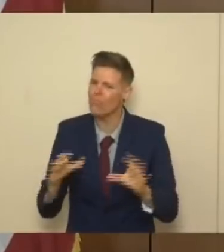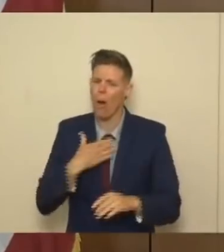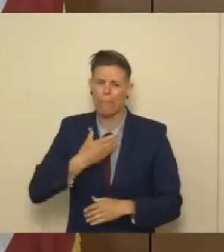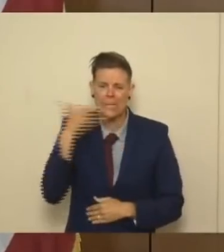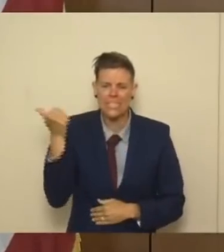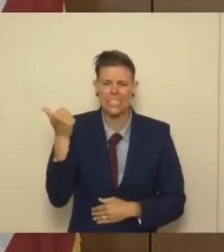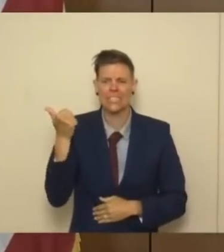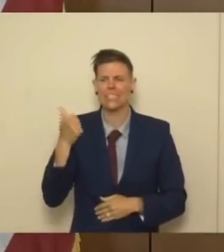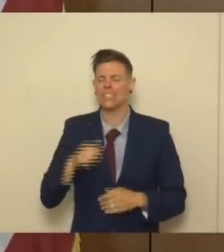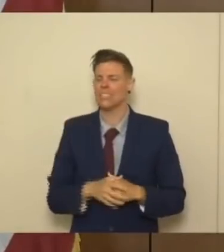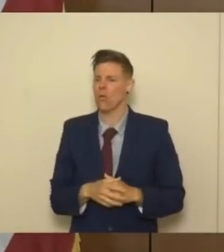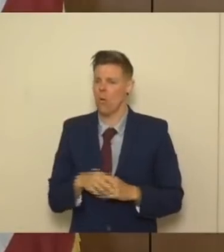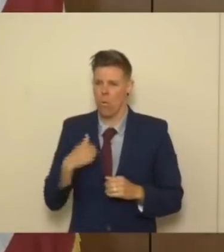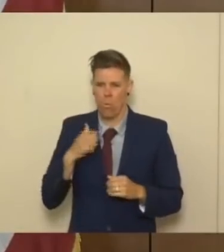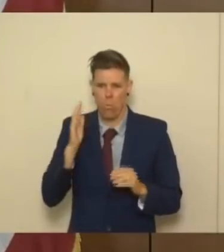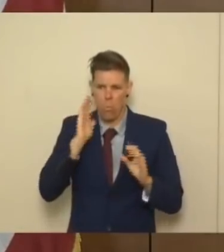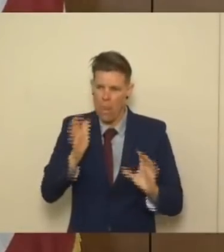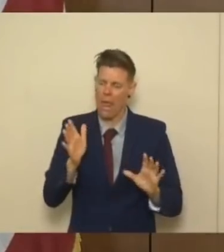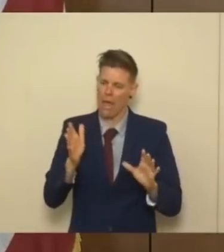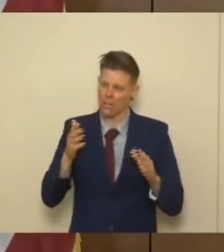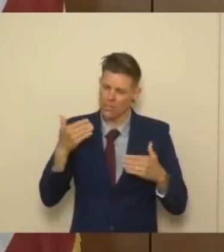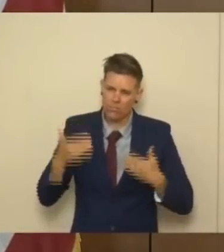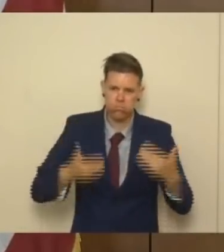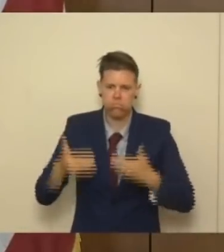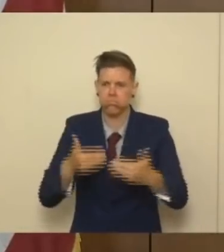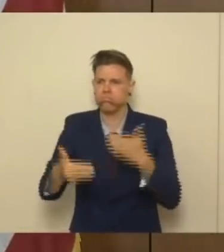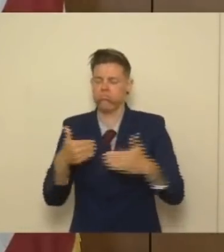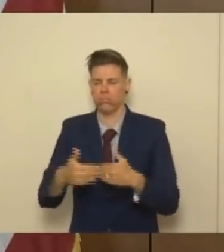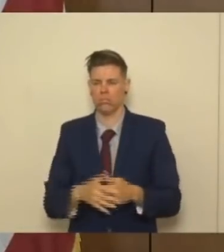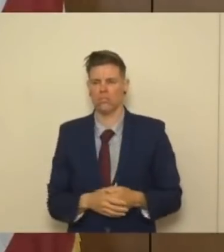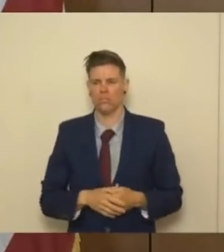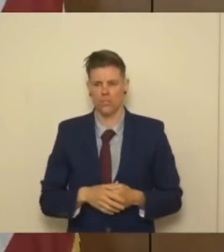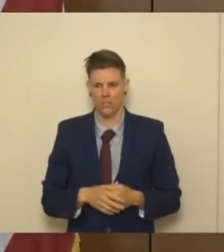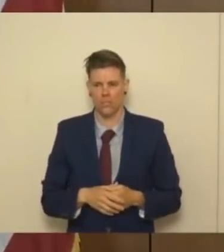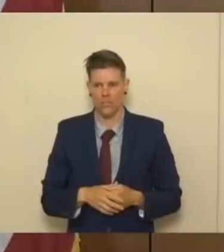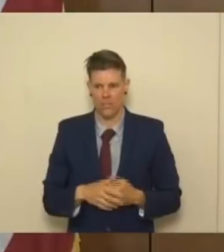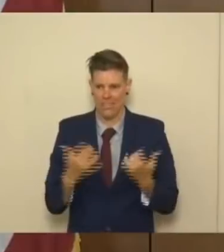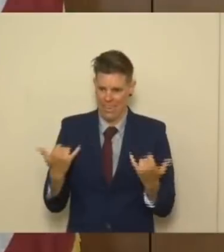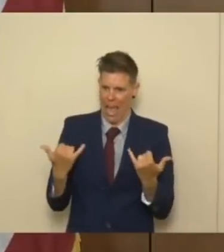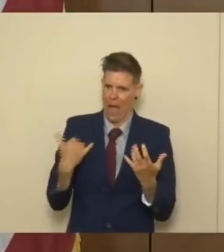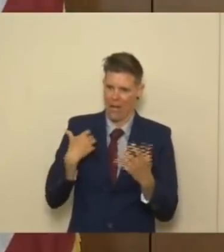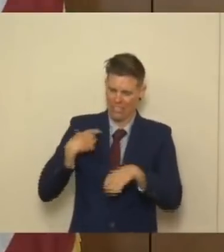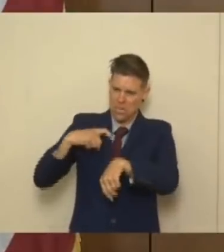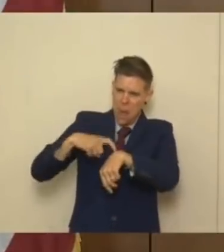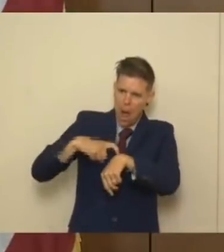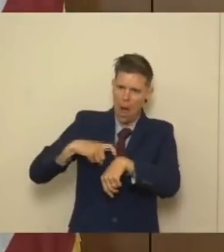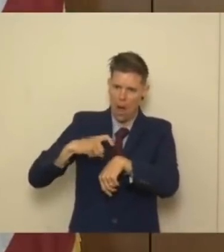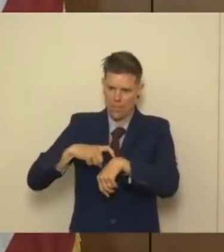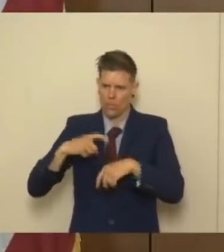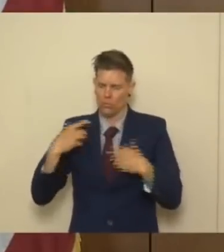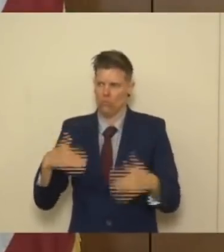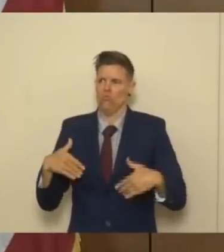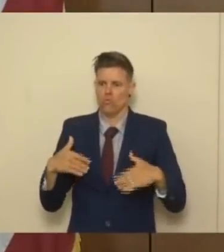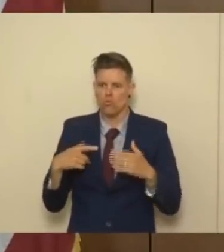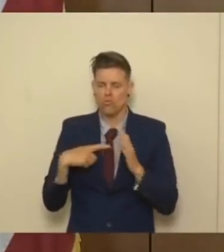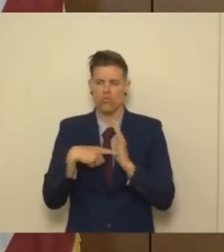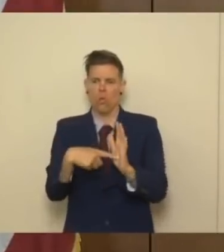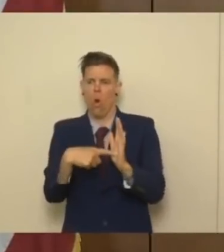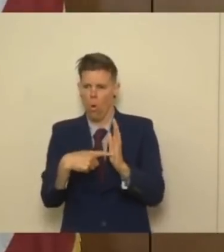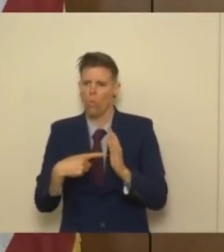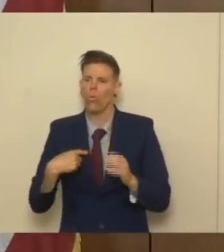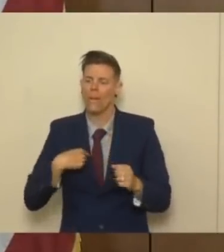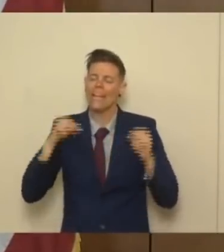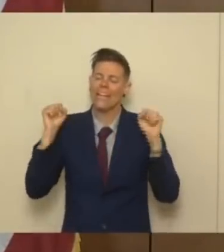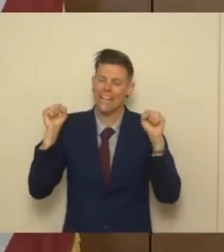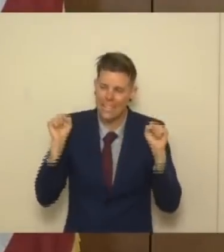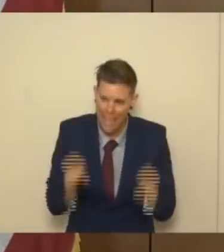context of the state. And we've spent a considerable amount of time really showing that we can operate childcare safely,